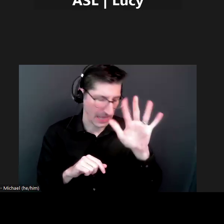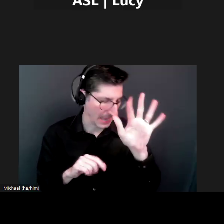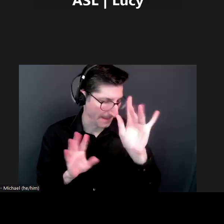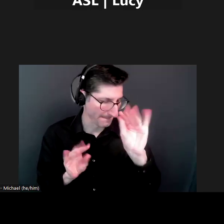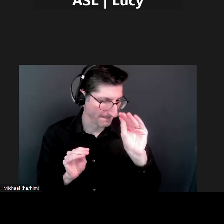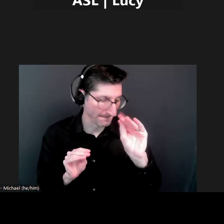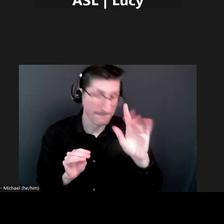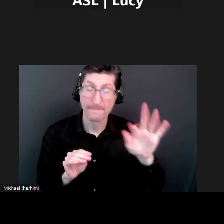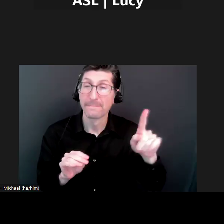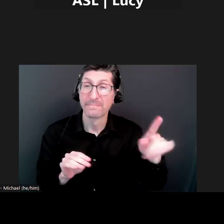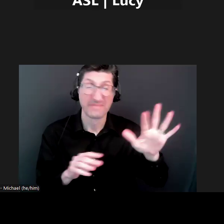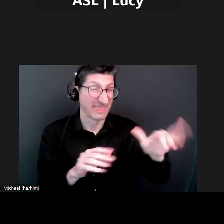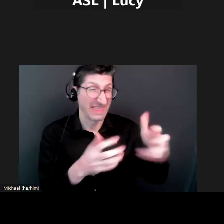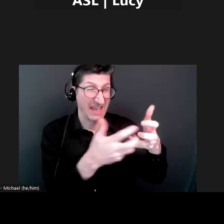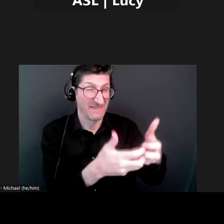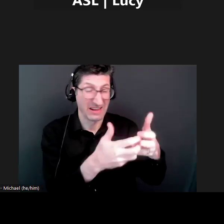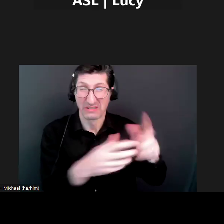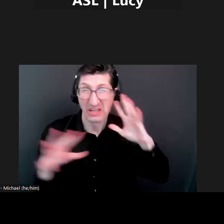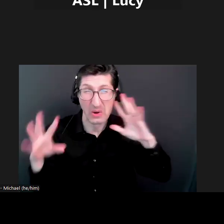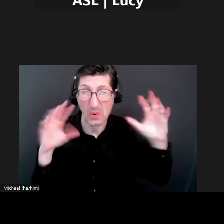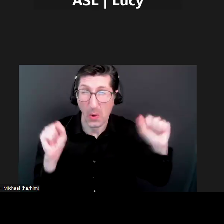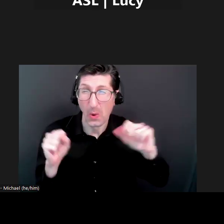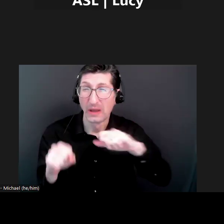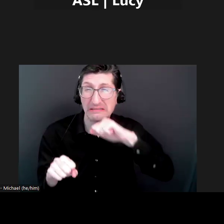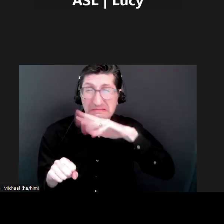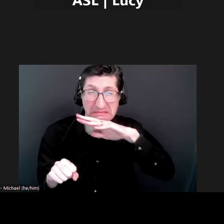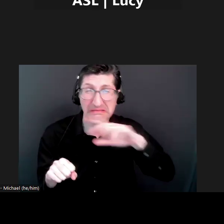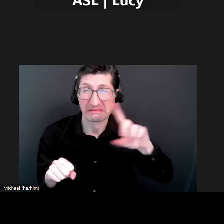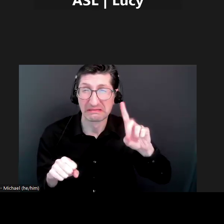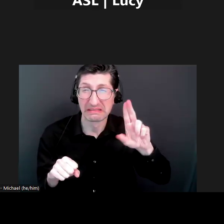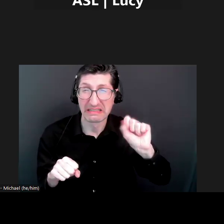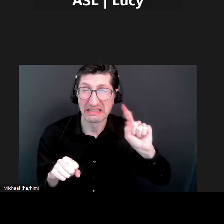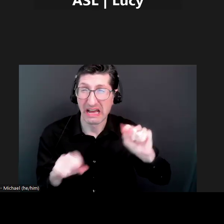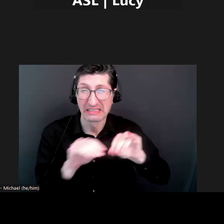The noise, the dust, and heavy traffic has only intensified